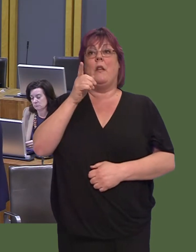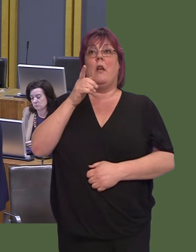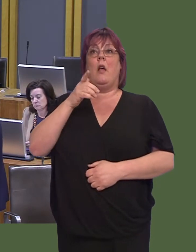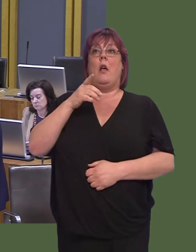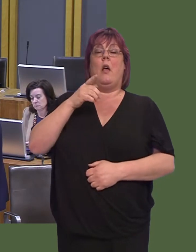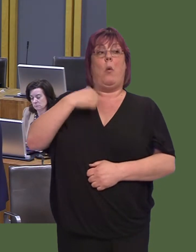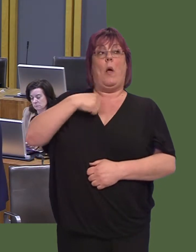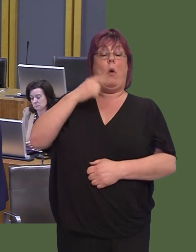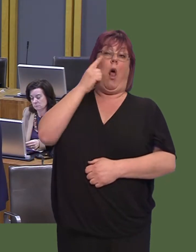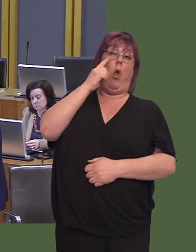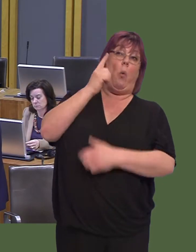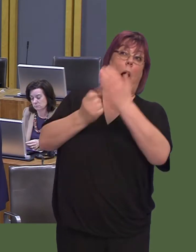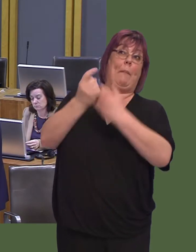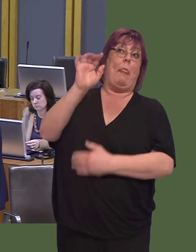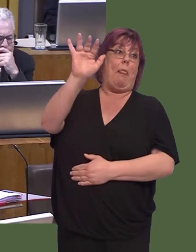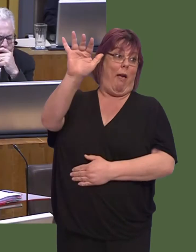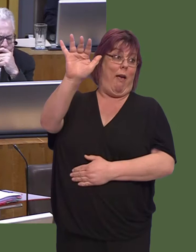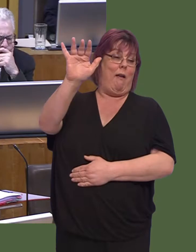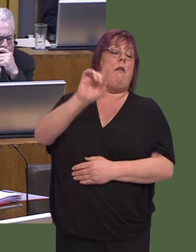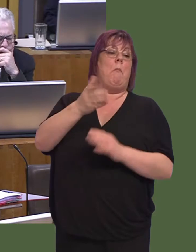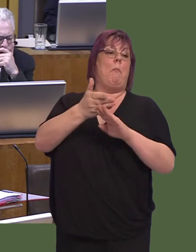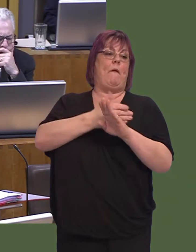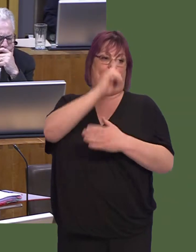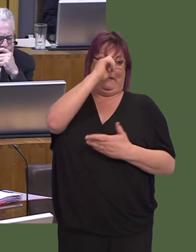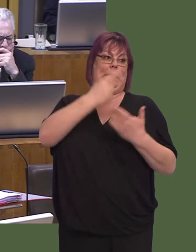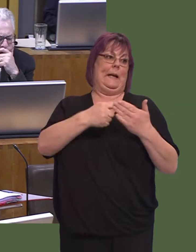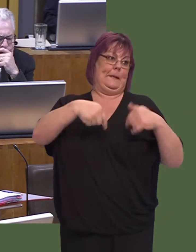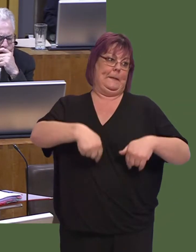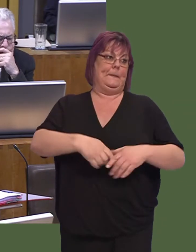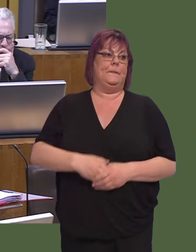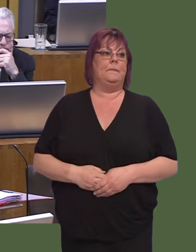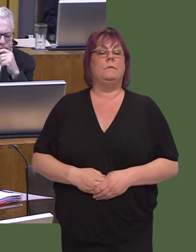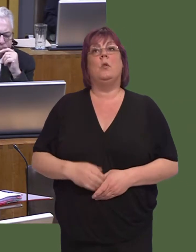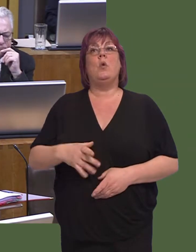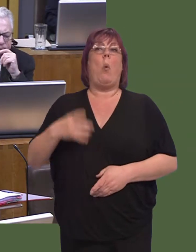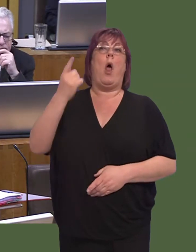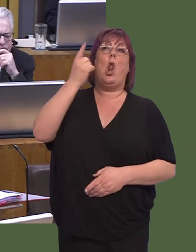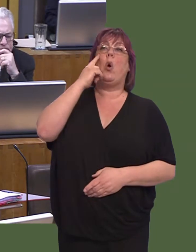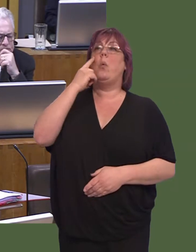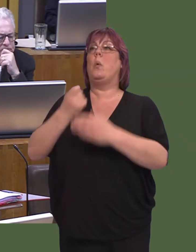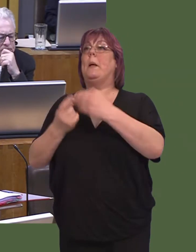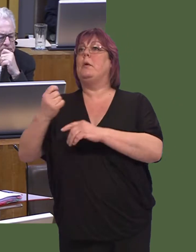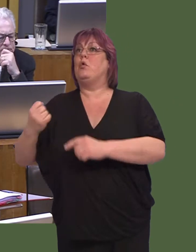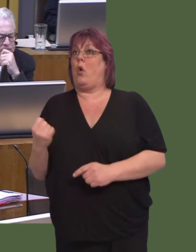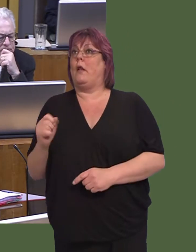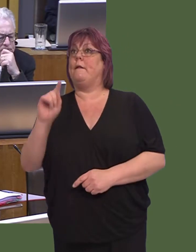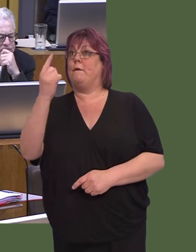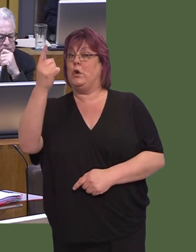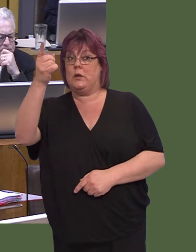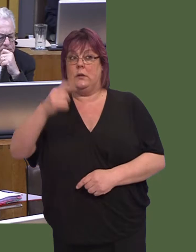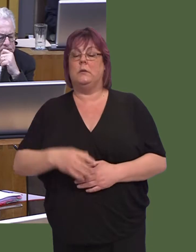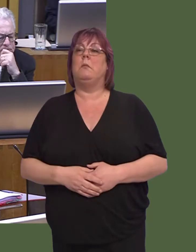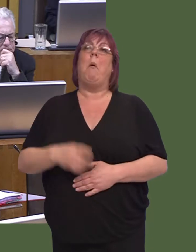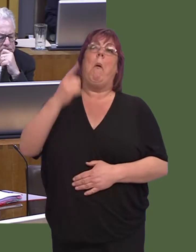taking an interest in that. So what I can say to her is that we're looking at the Scottish